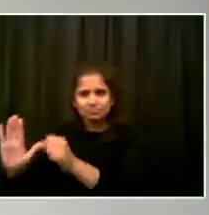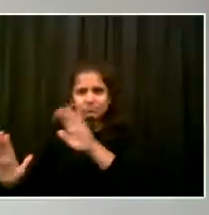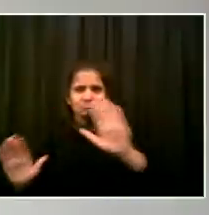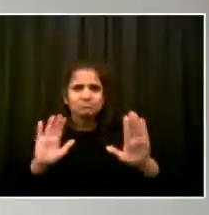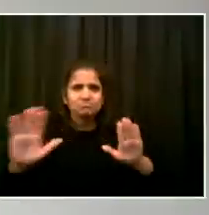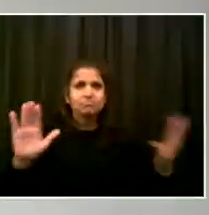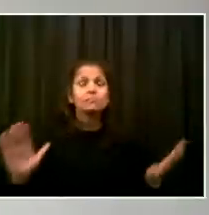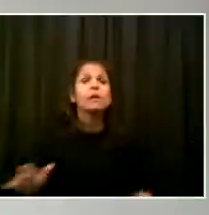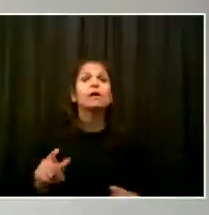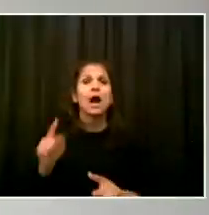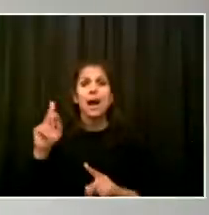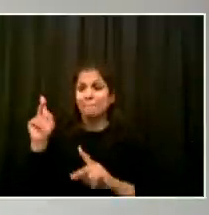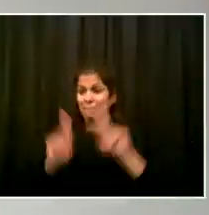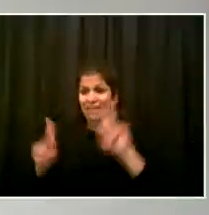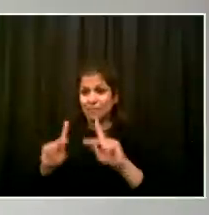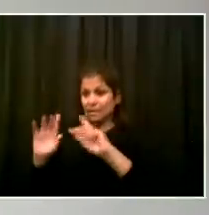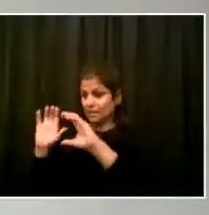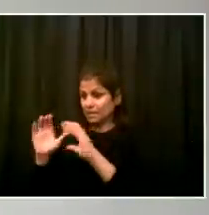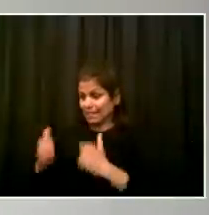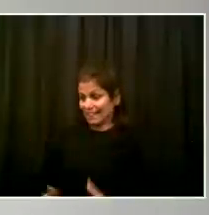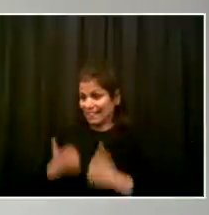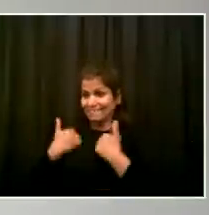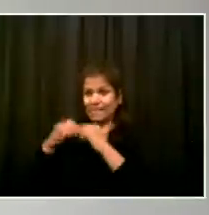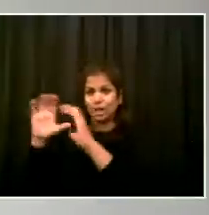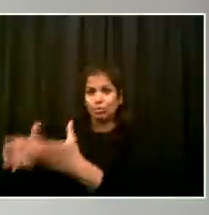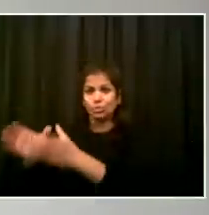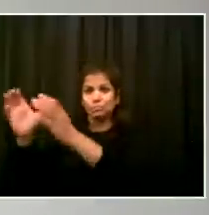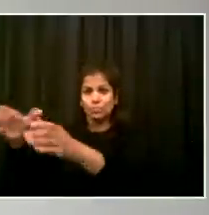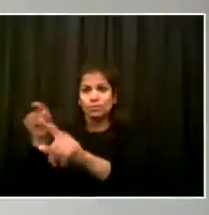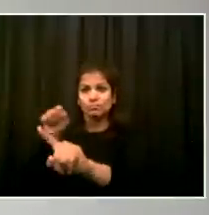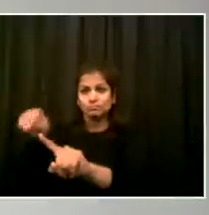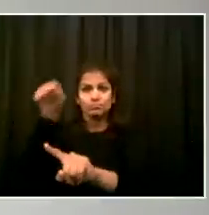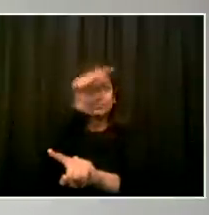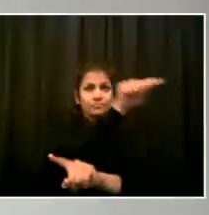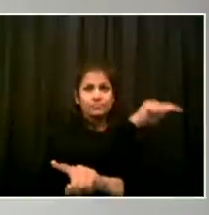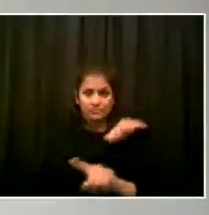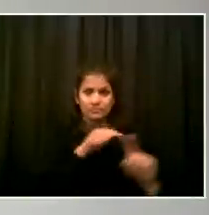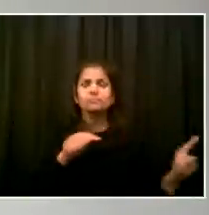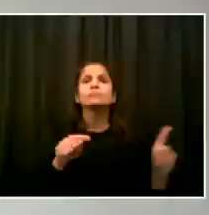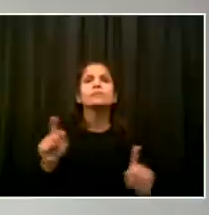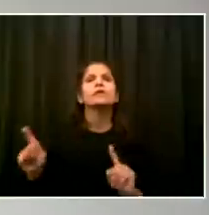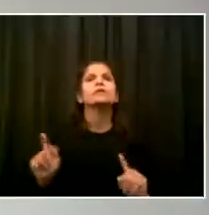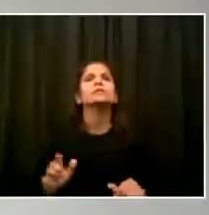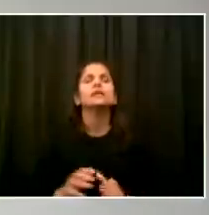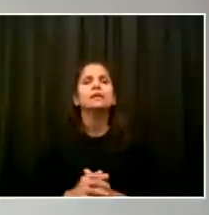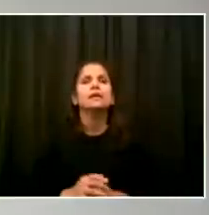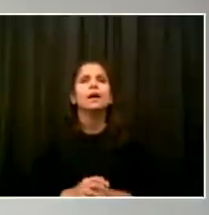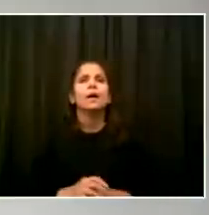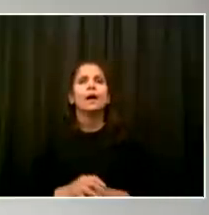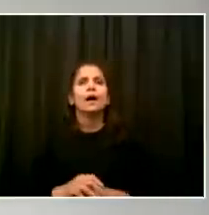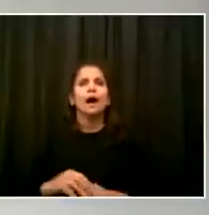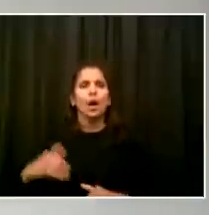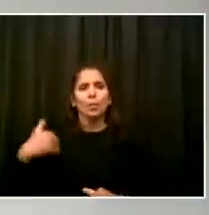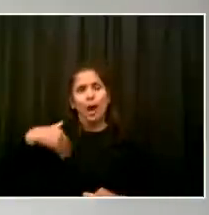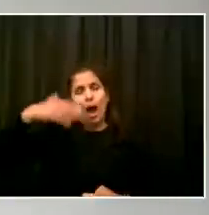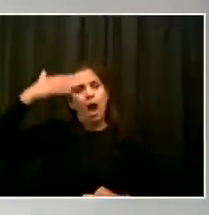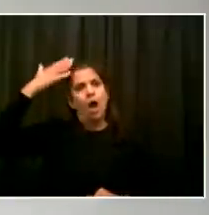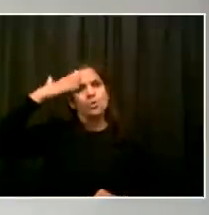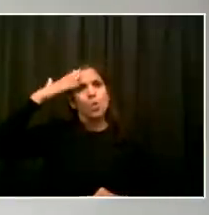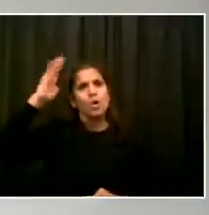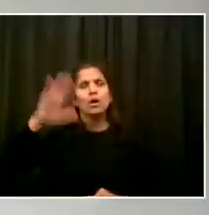events or hold functions, really engaging, focusing on engaging with